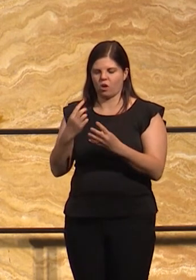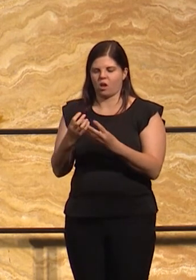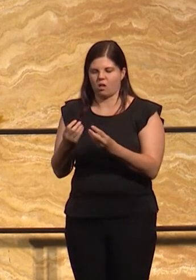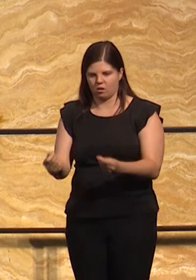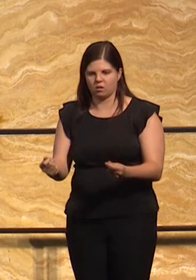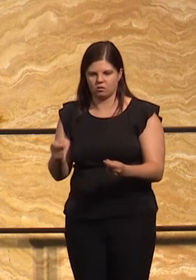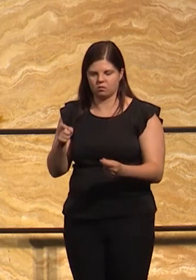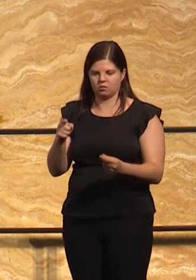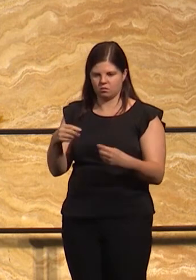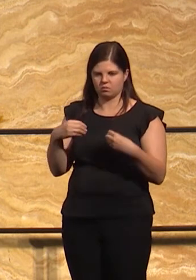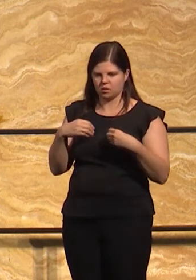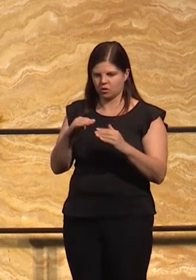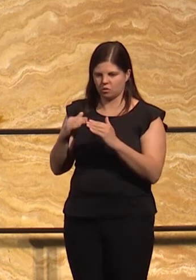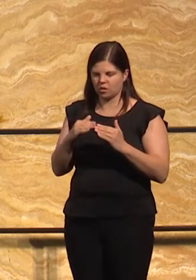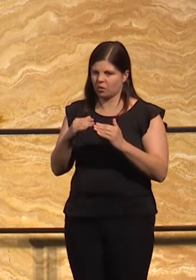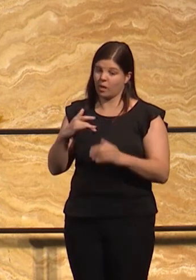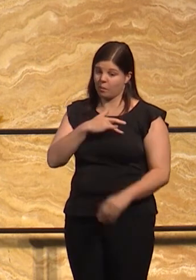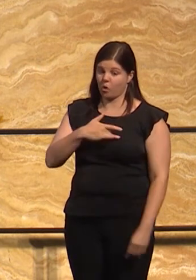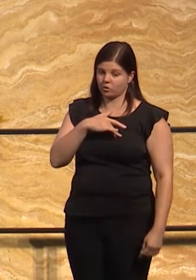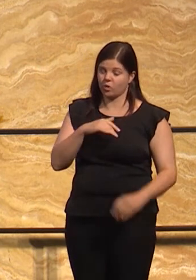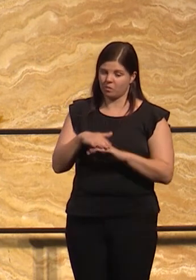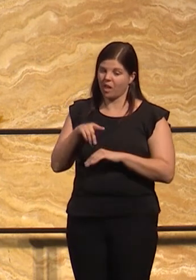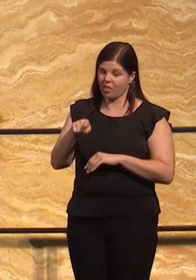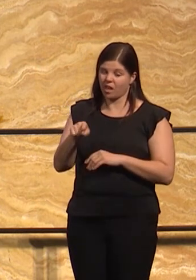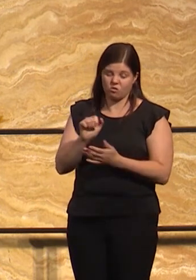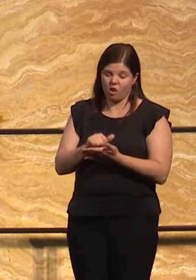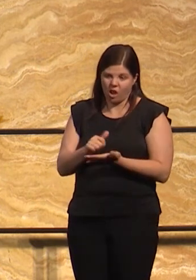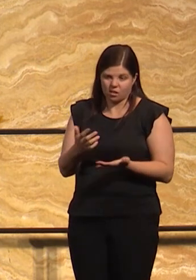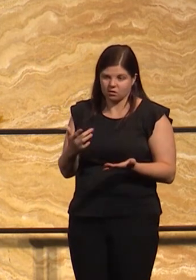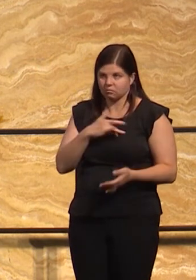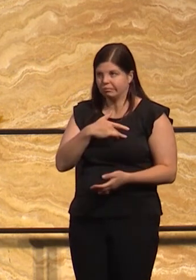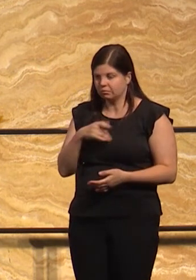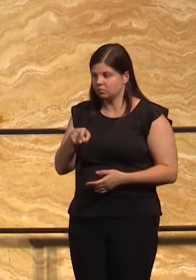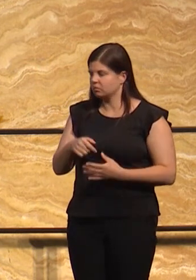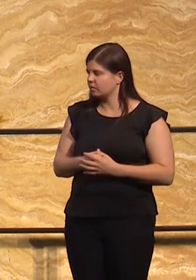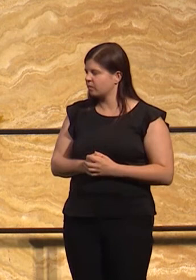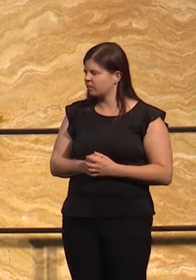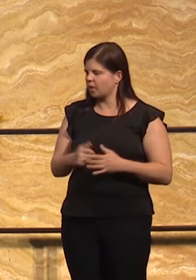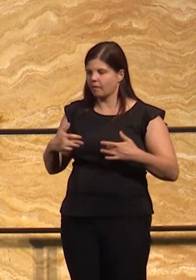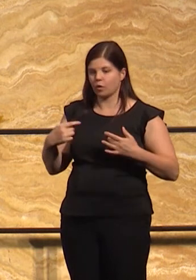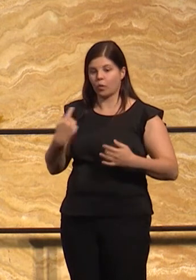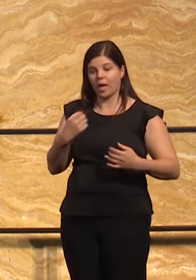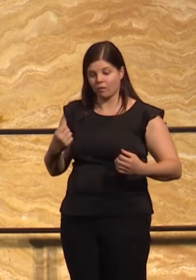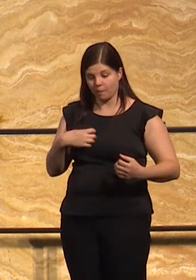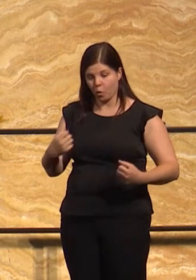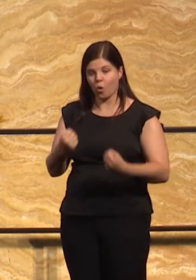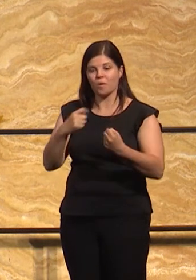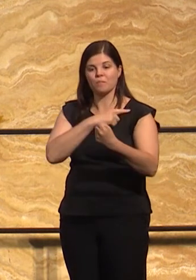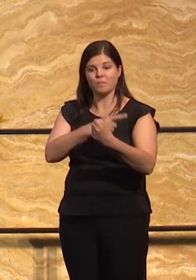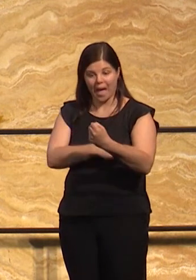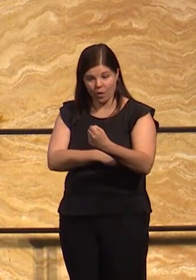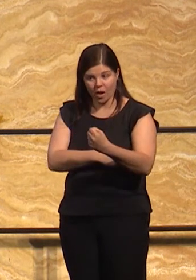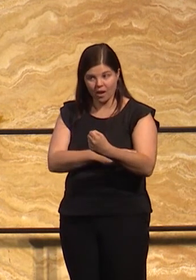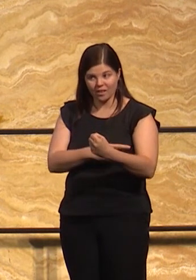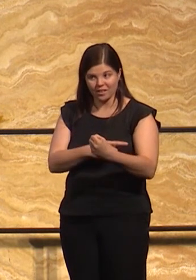stability. We're very emotional about it, rightly so, but I think that we have more power than we care to admit.